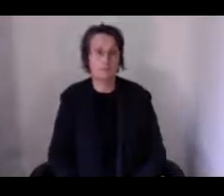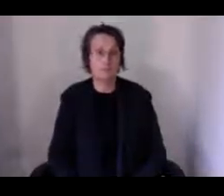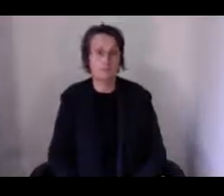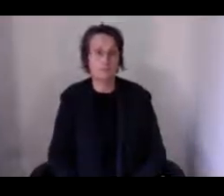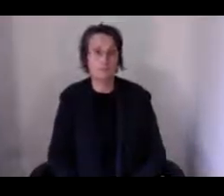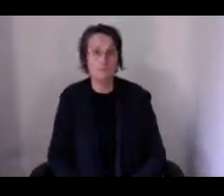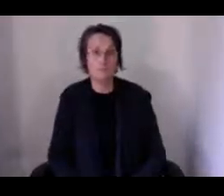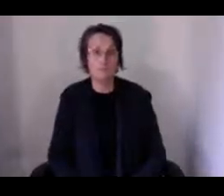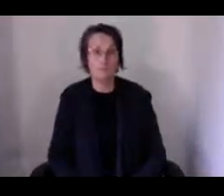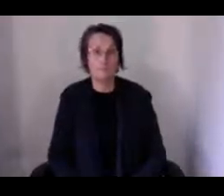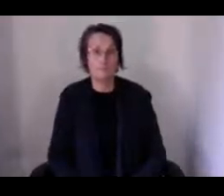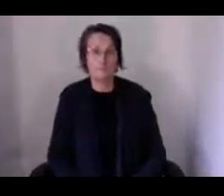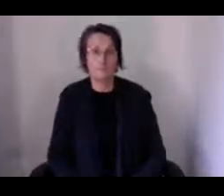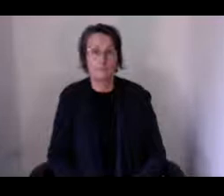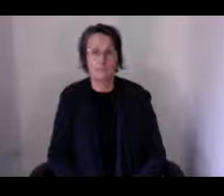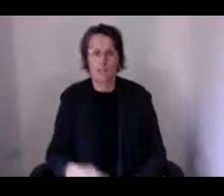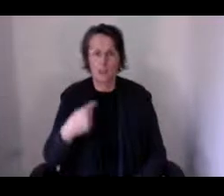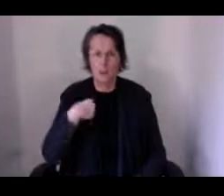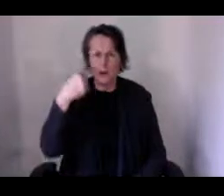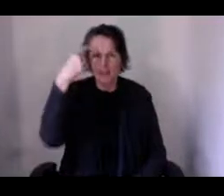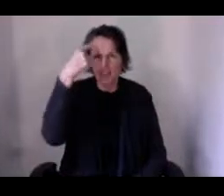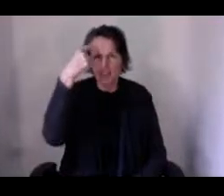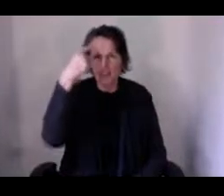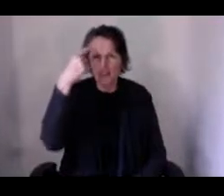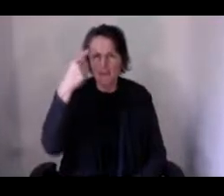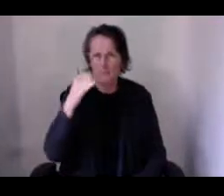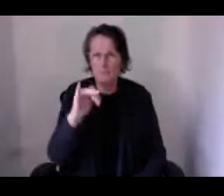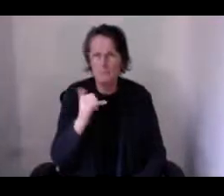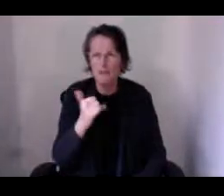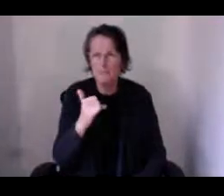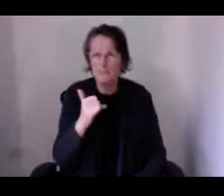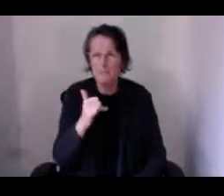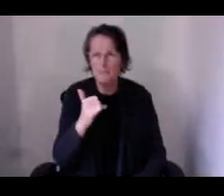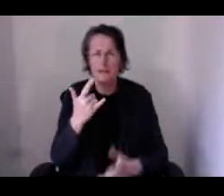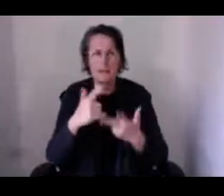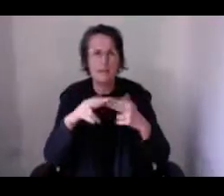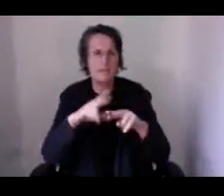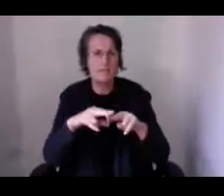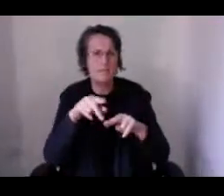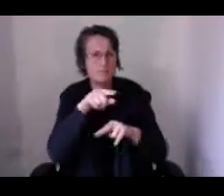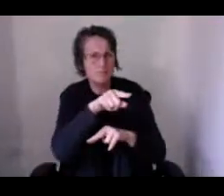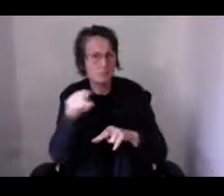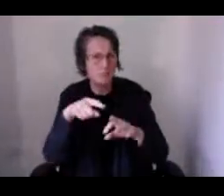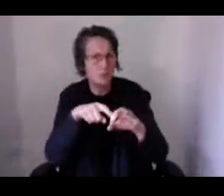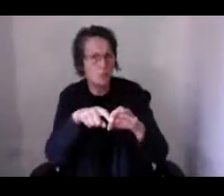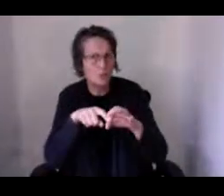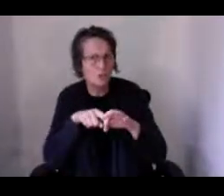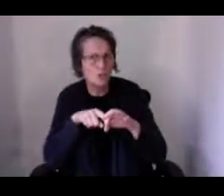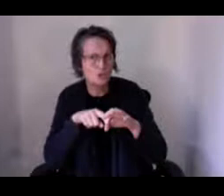Yeah, so I think we were looking at maybe if you have a question that